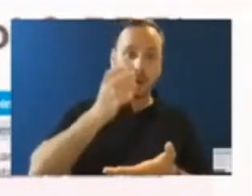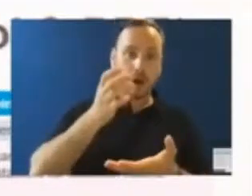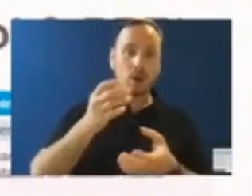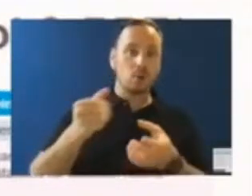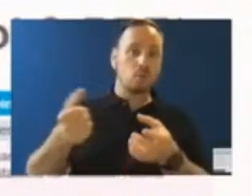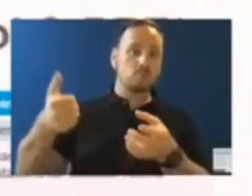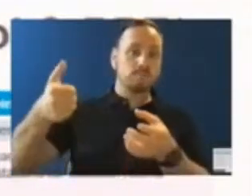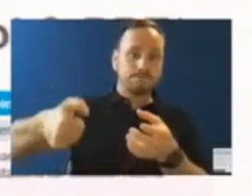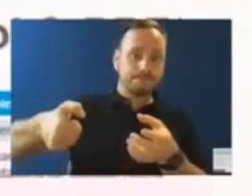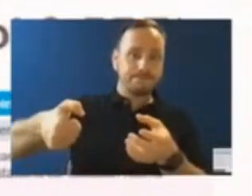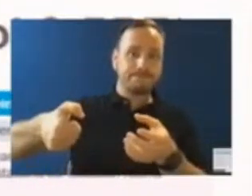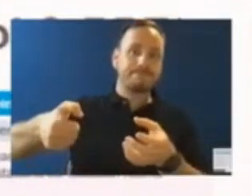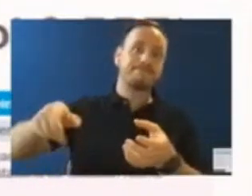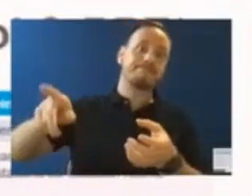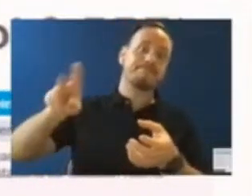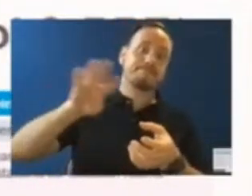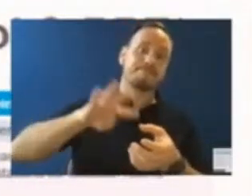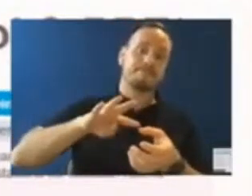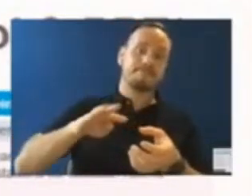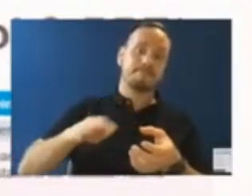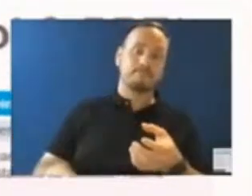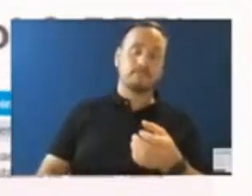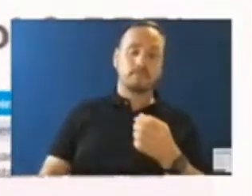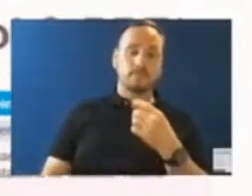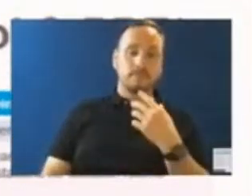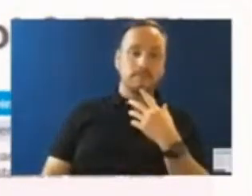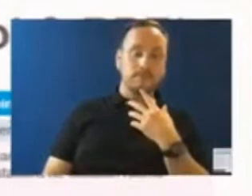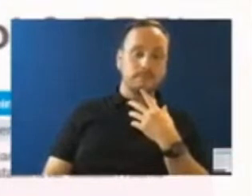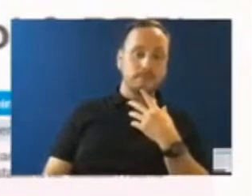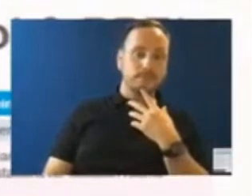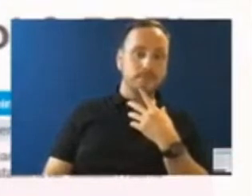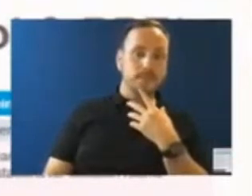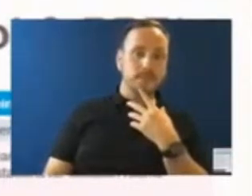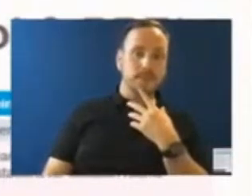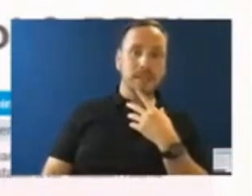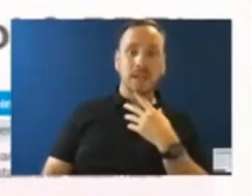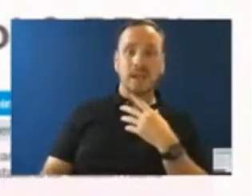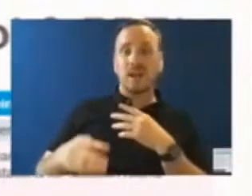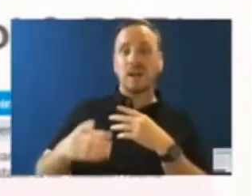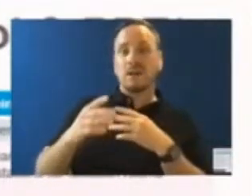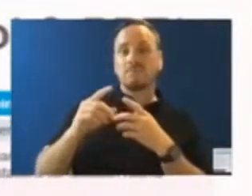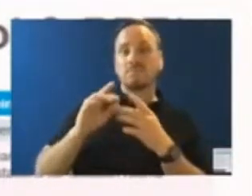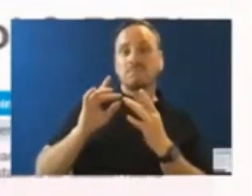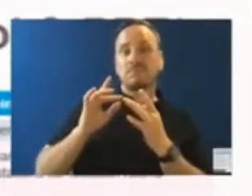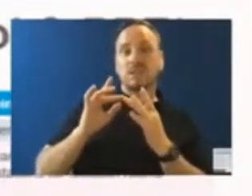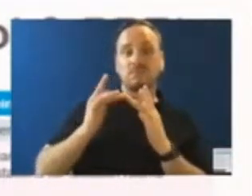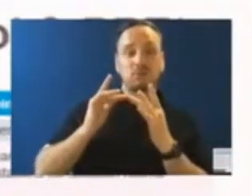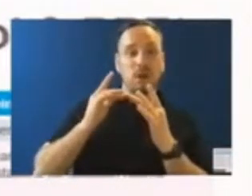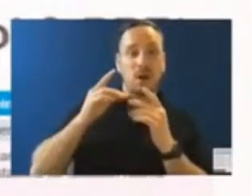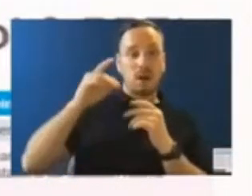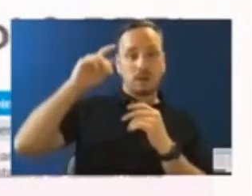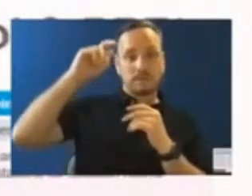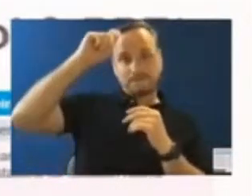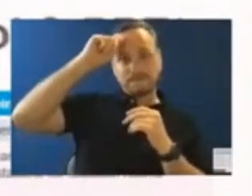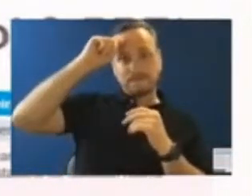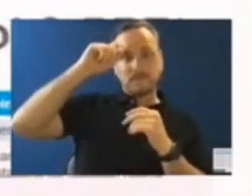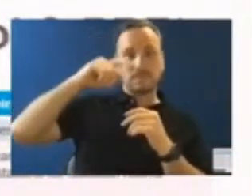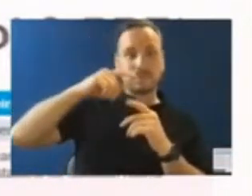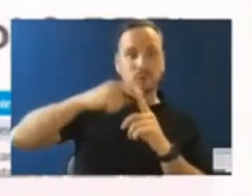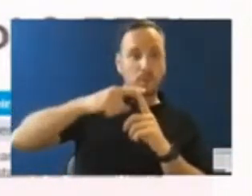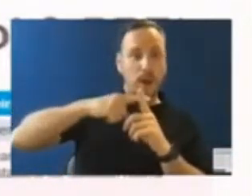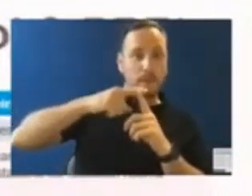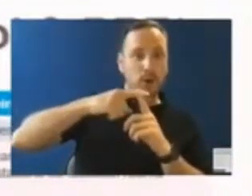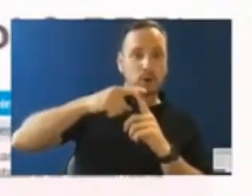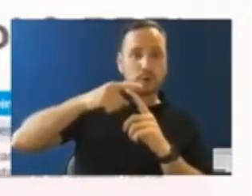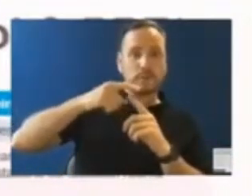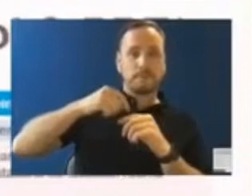in the water fountains. Digital thermal thermometers, the one actually that all of us, Ms.